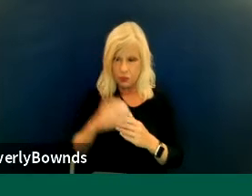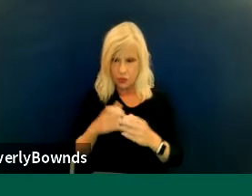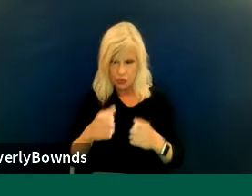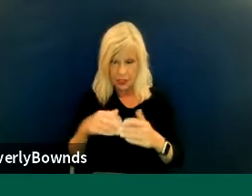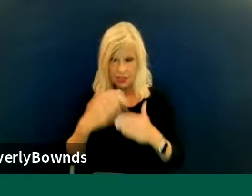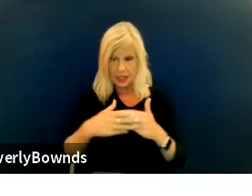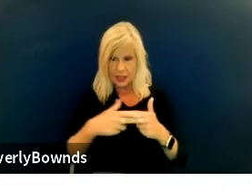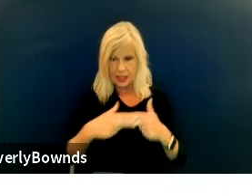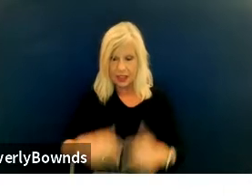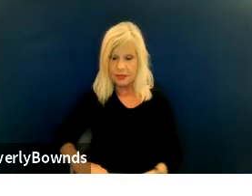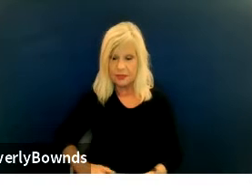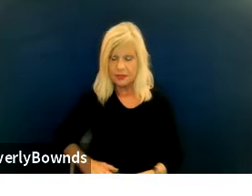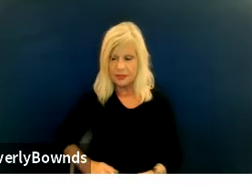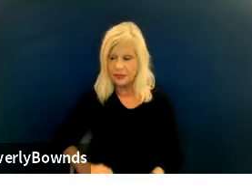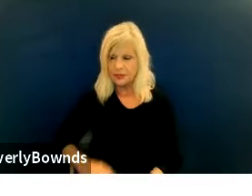slide.